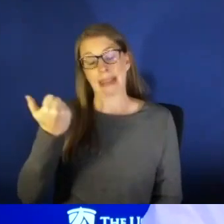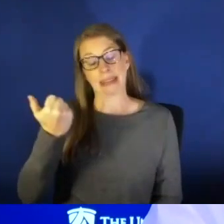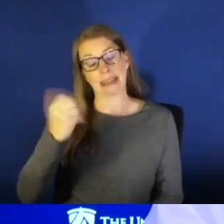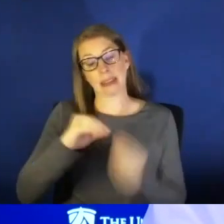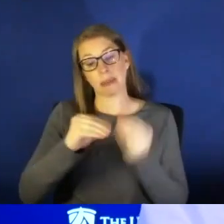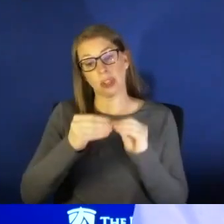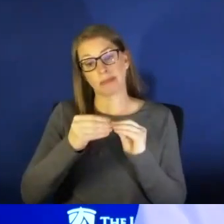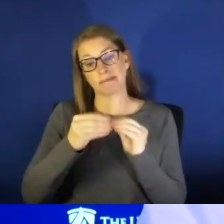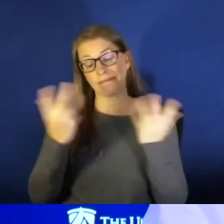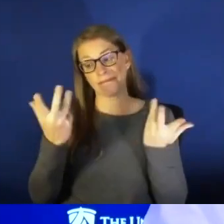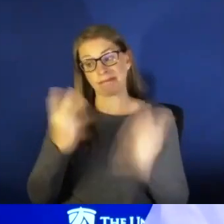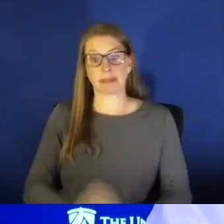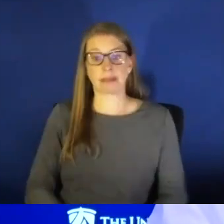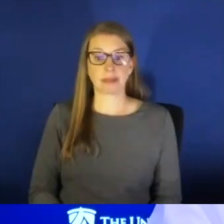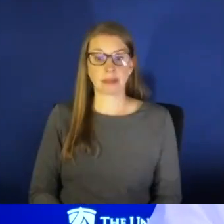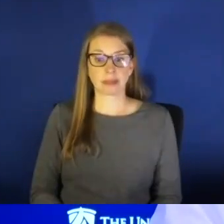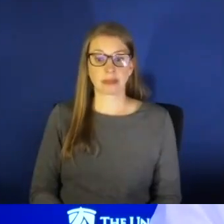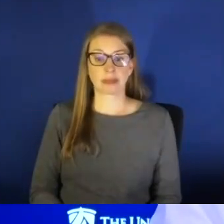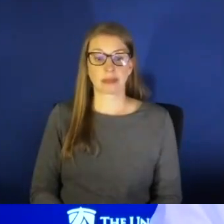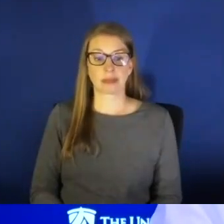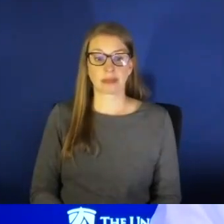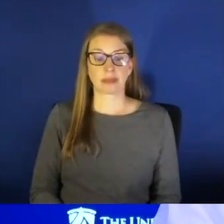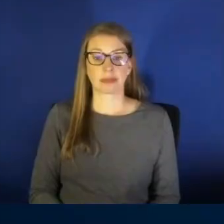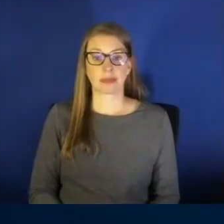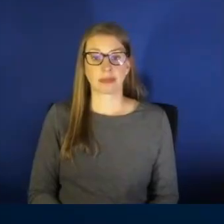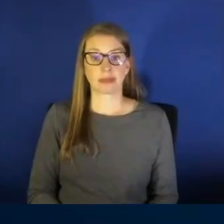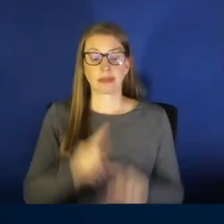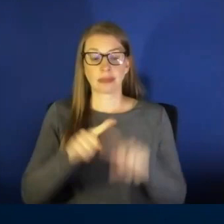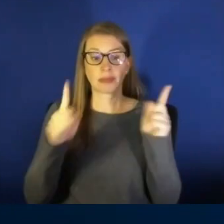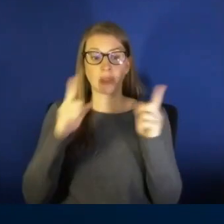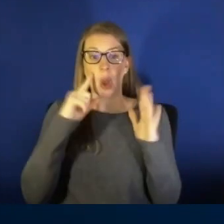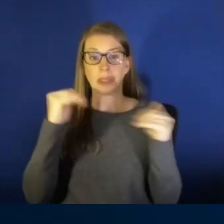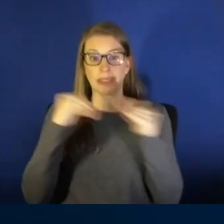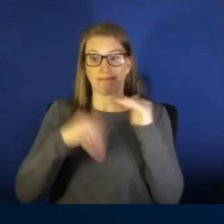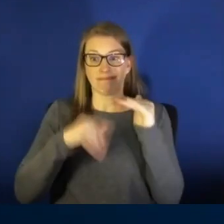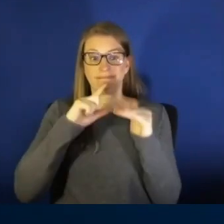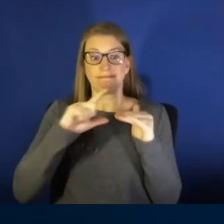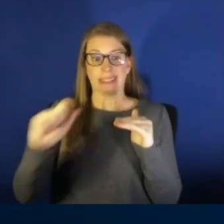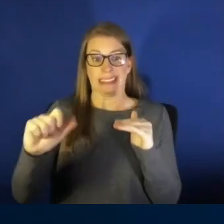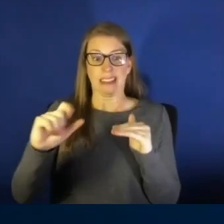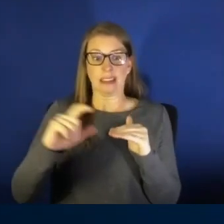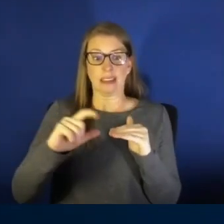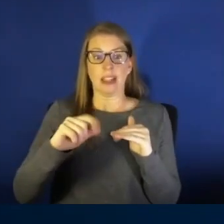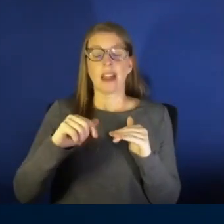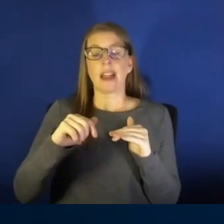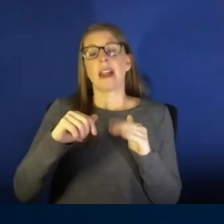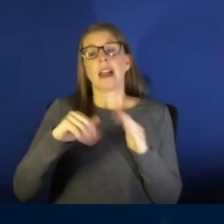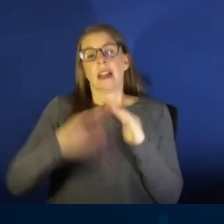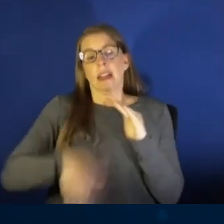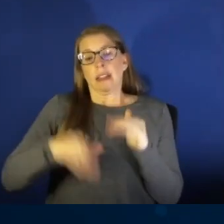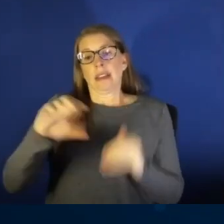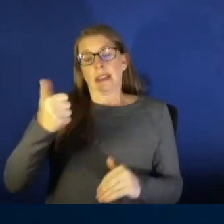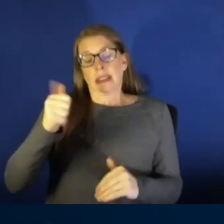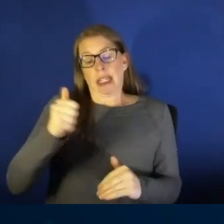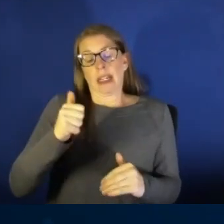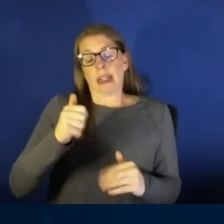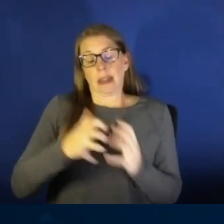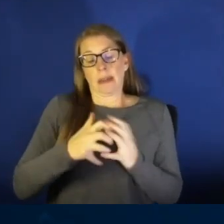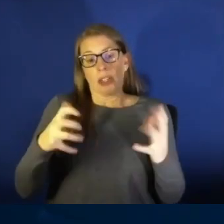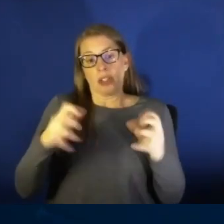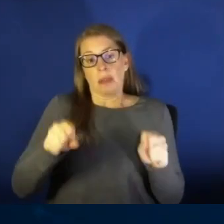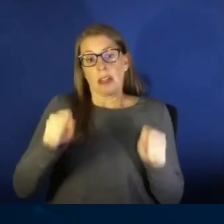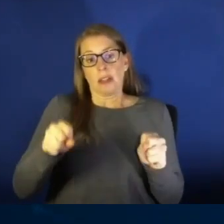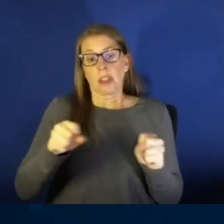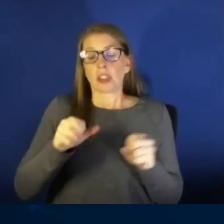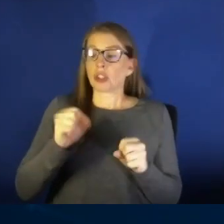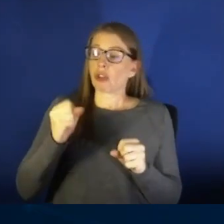for these single digits as long as possible. A couple quick COVID headlines that just came out I wanted to ask you about. The drive to vaccinate the world against